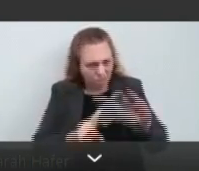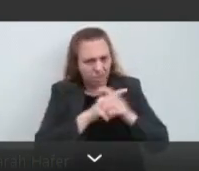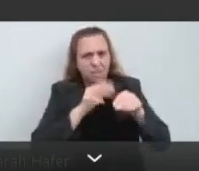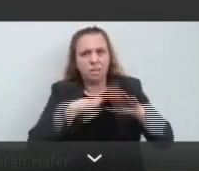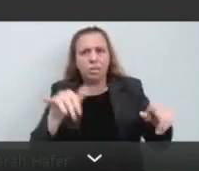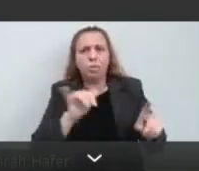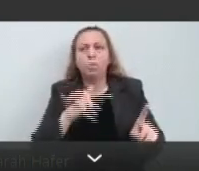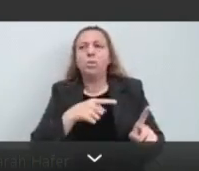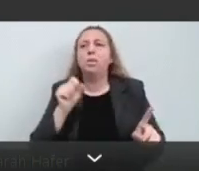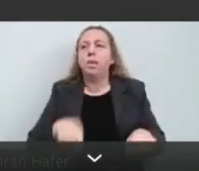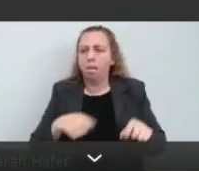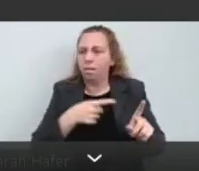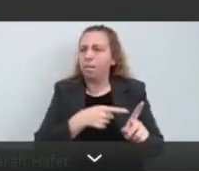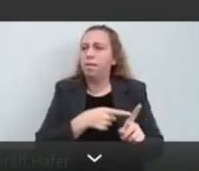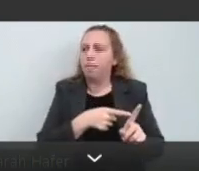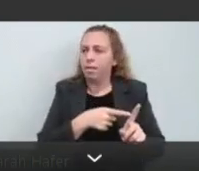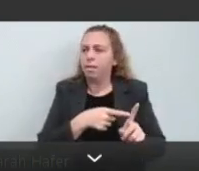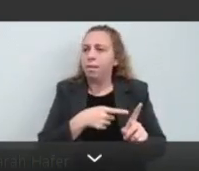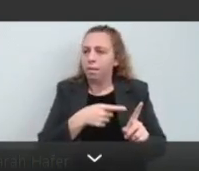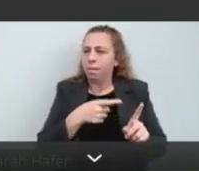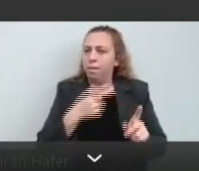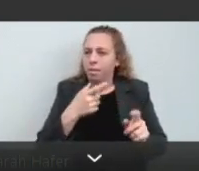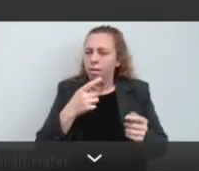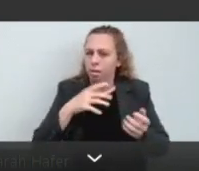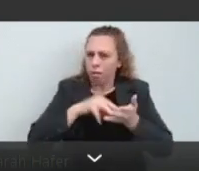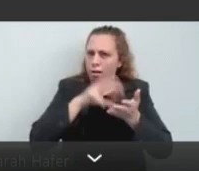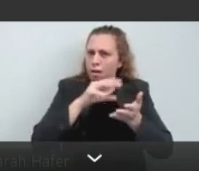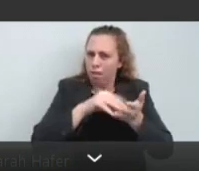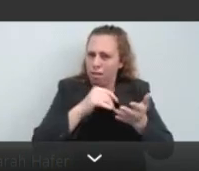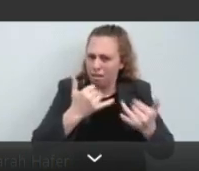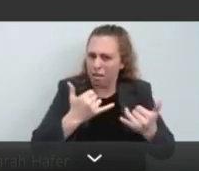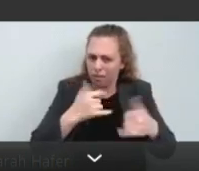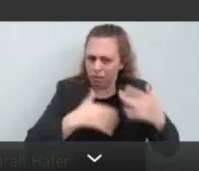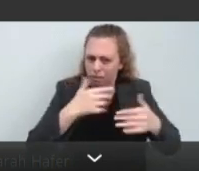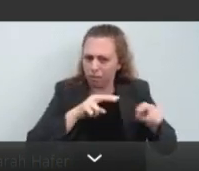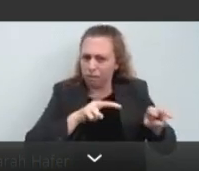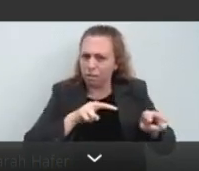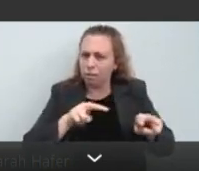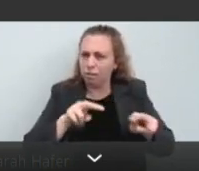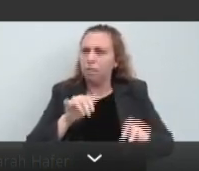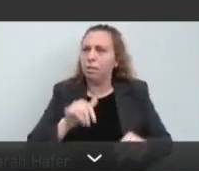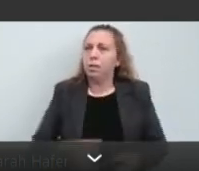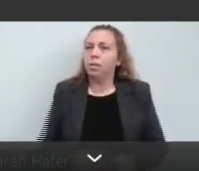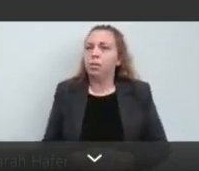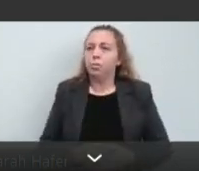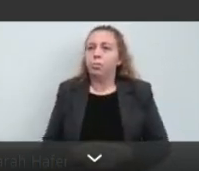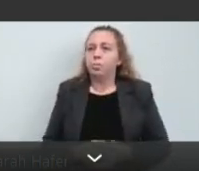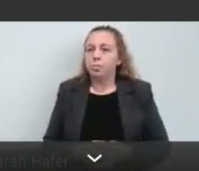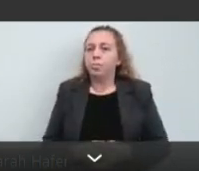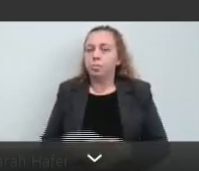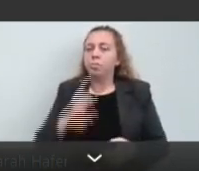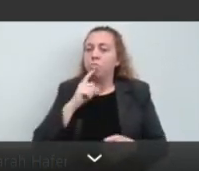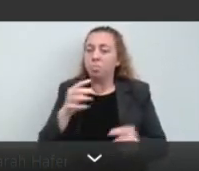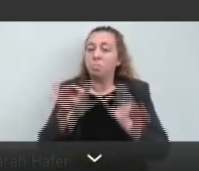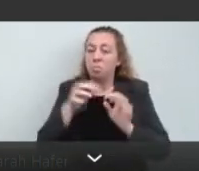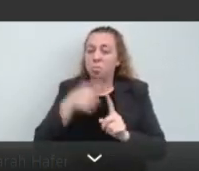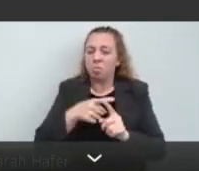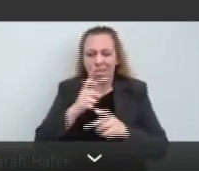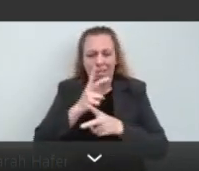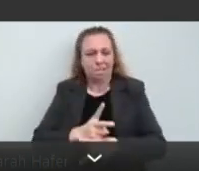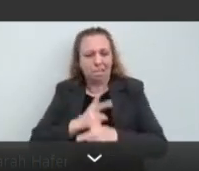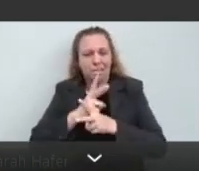again, proceeding with caution, I think, is by far the best plan. I want to acknowledge the vulnerability of people